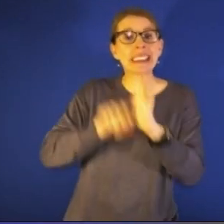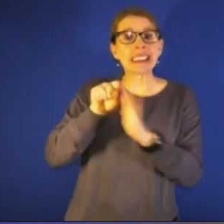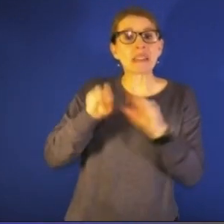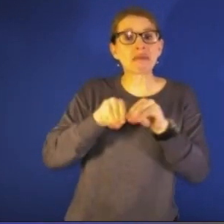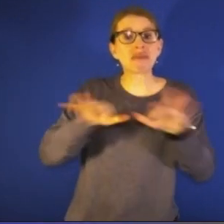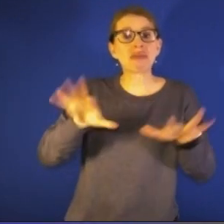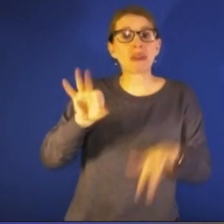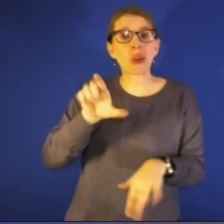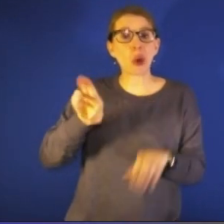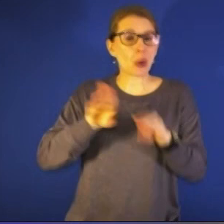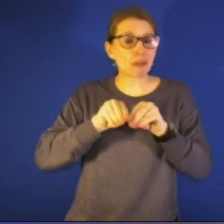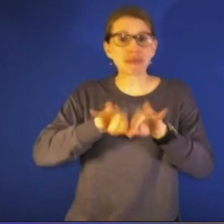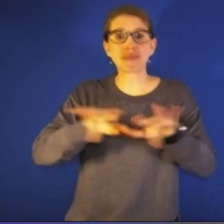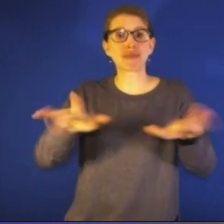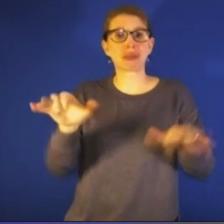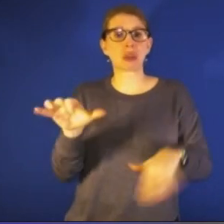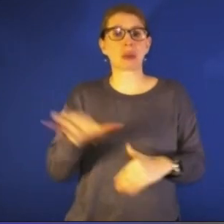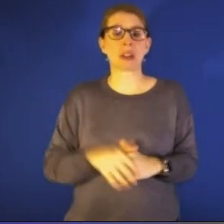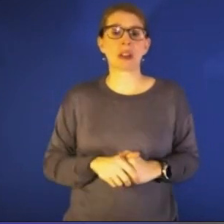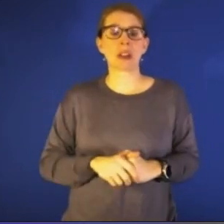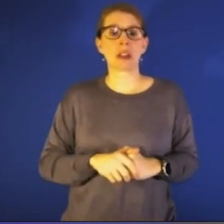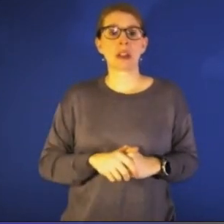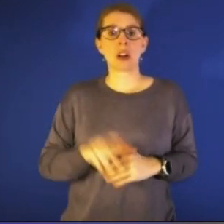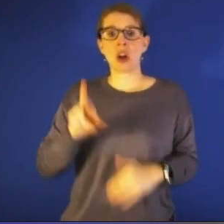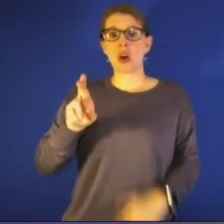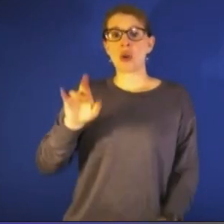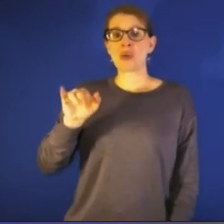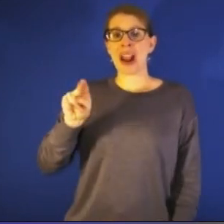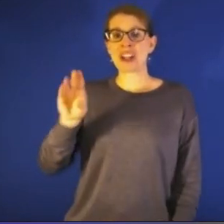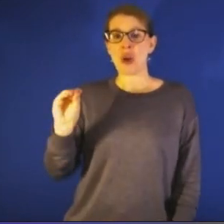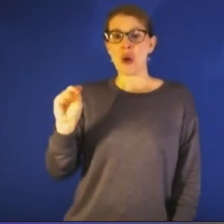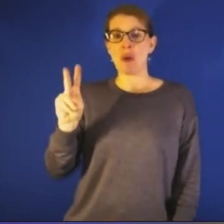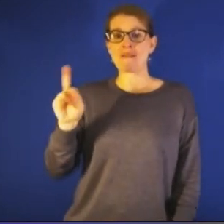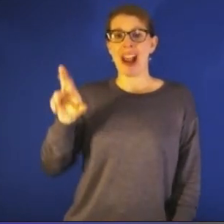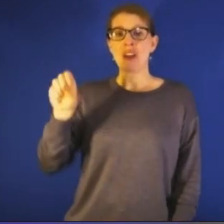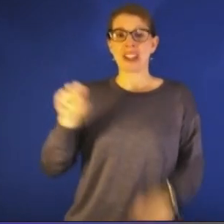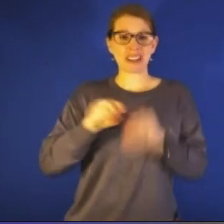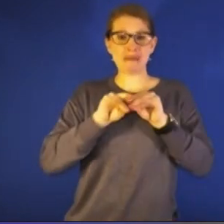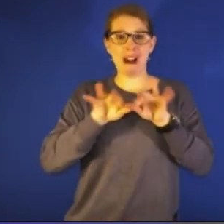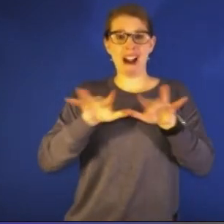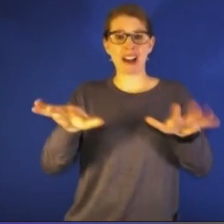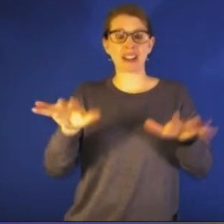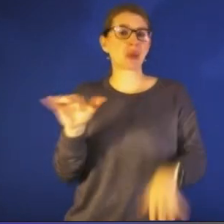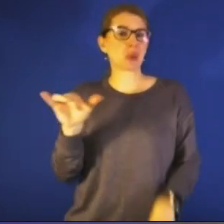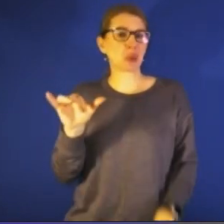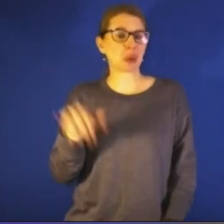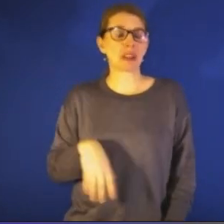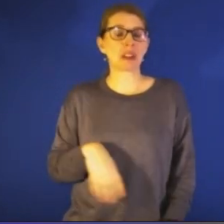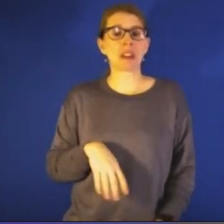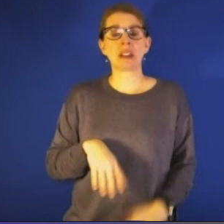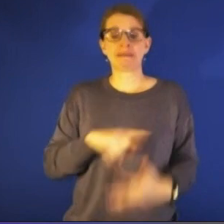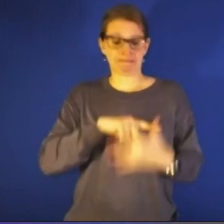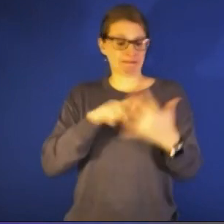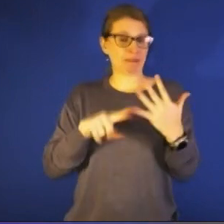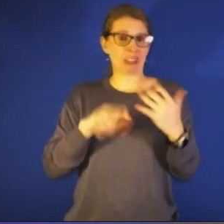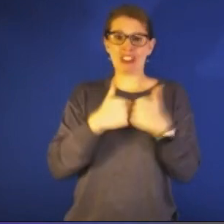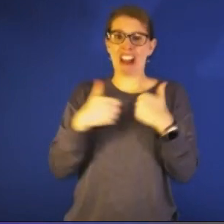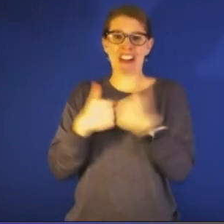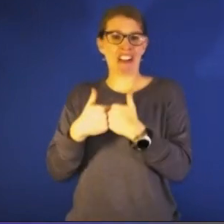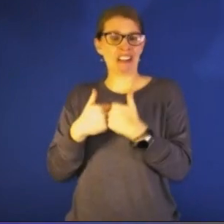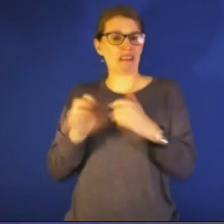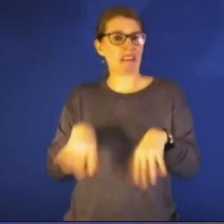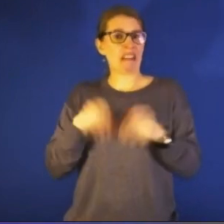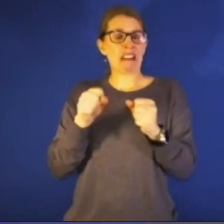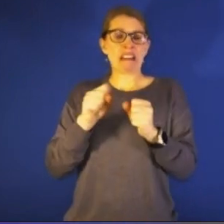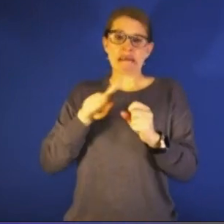out in the community as well, a lot of rhinovirus in the community. All those things make it more challenging to do that work. So yeah, I